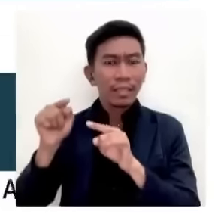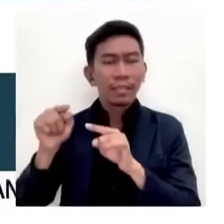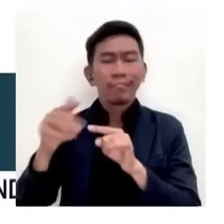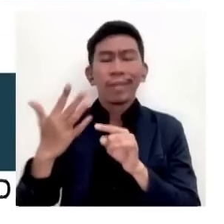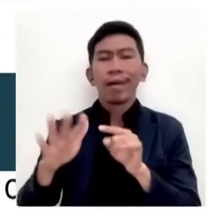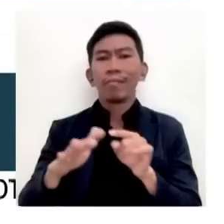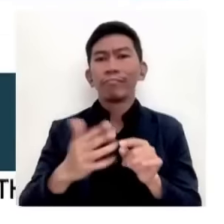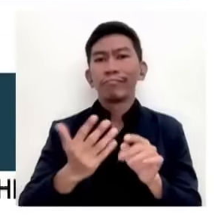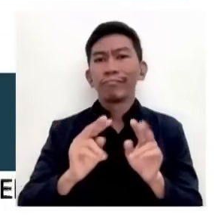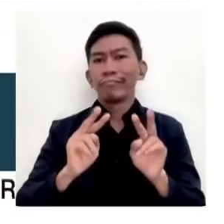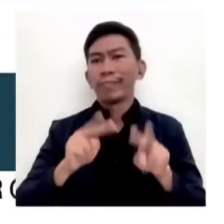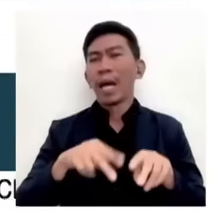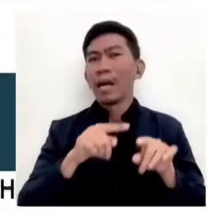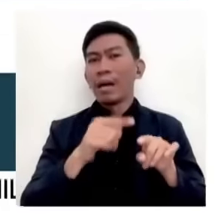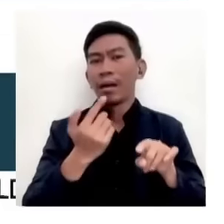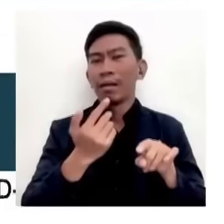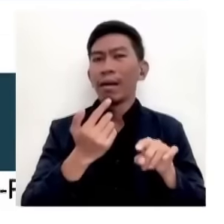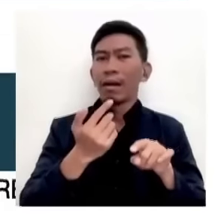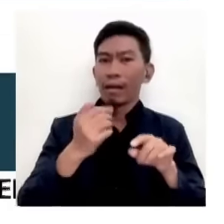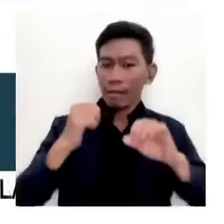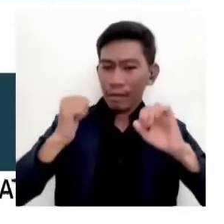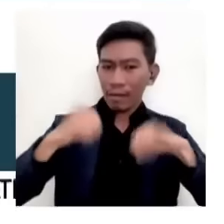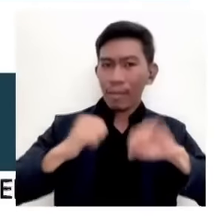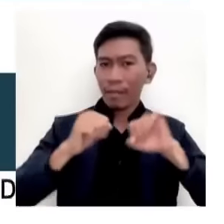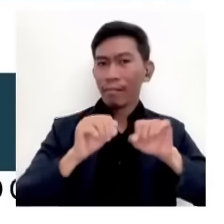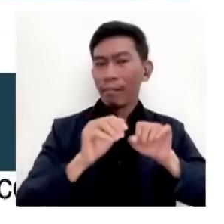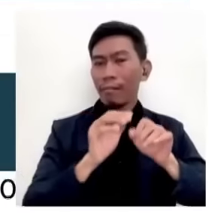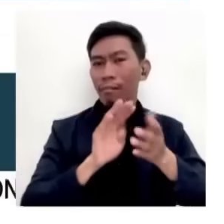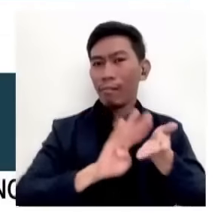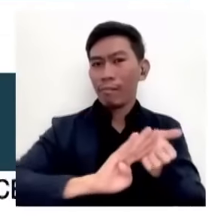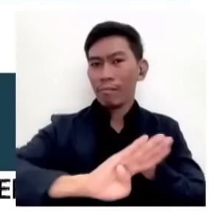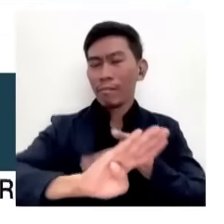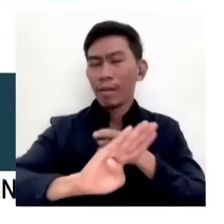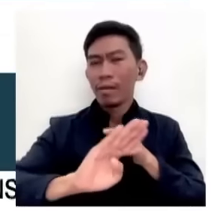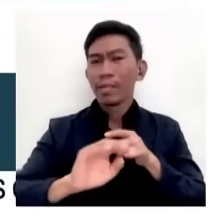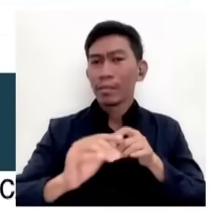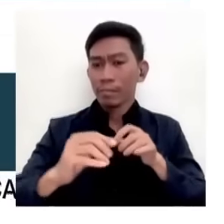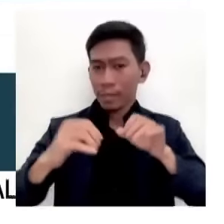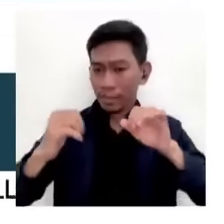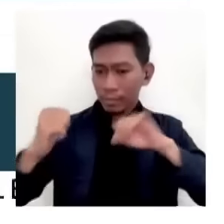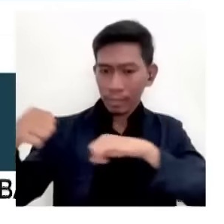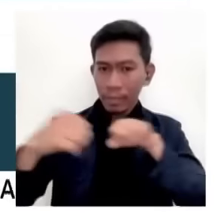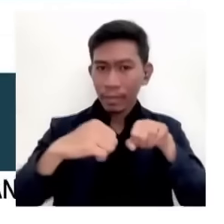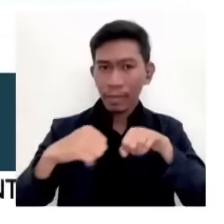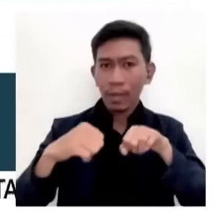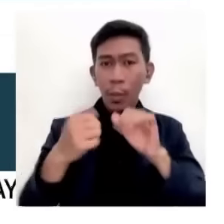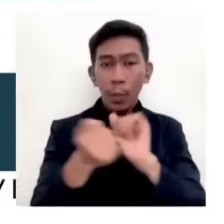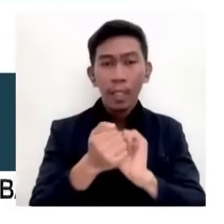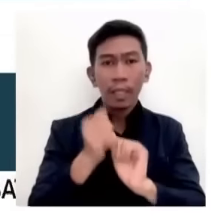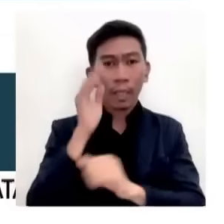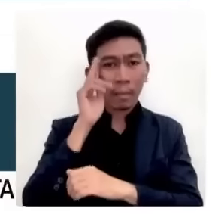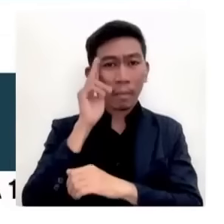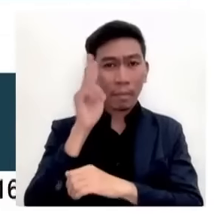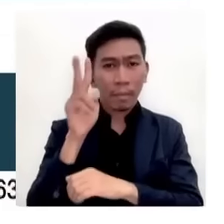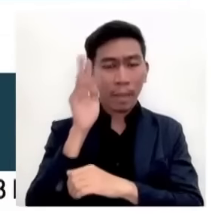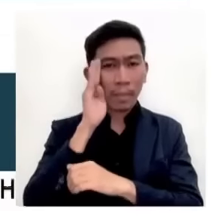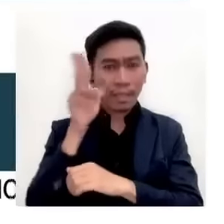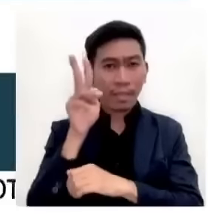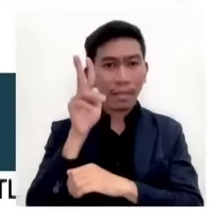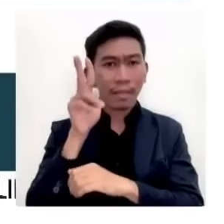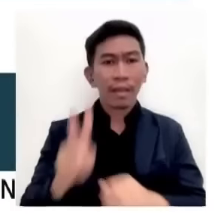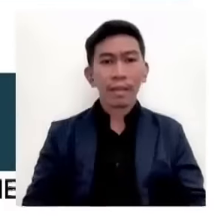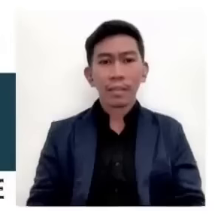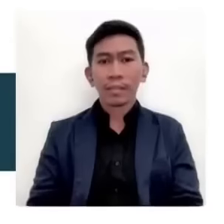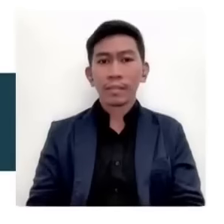the agreement that was reached by the both leaders of houses in the presence of the president. And there lies the